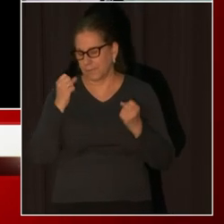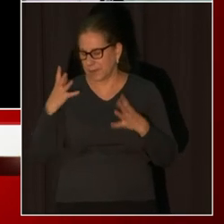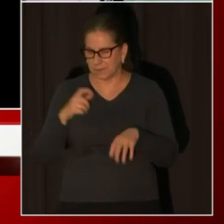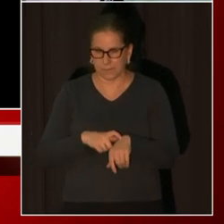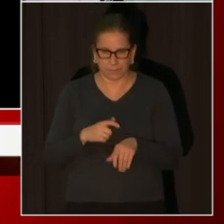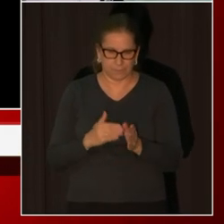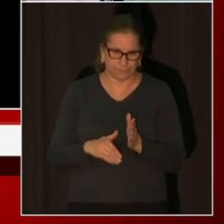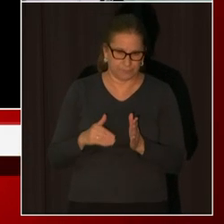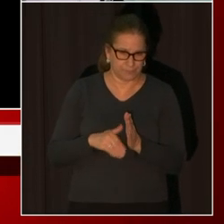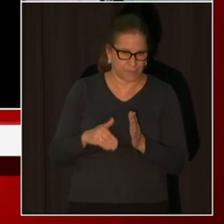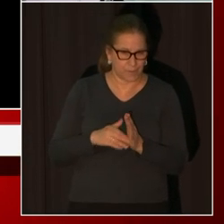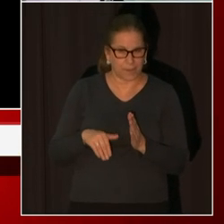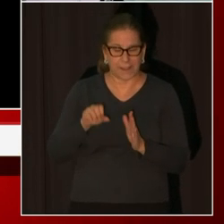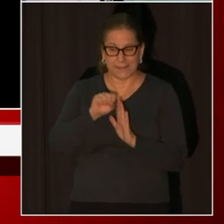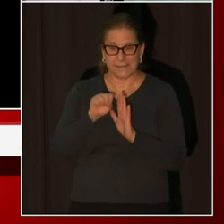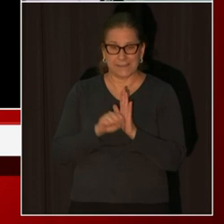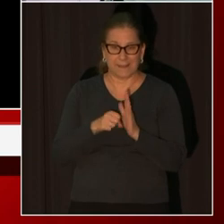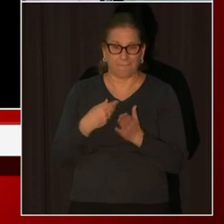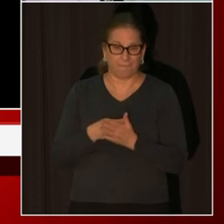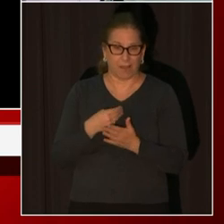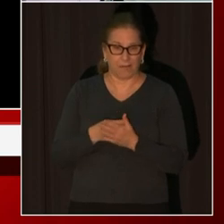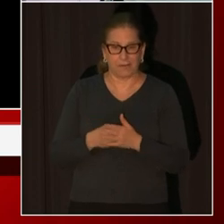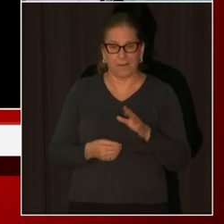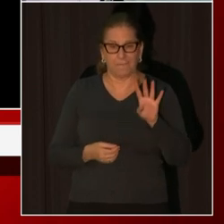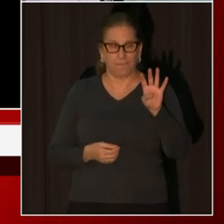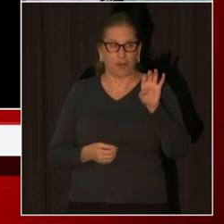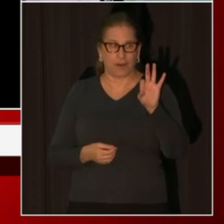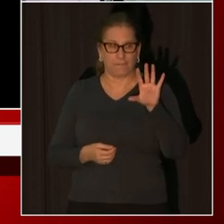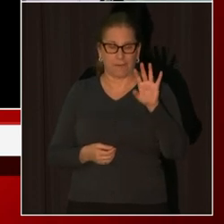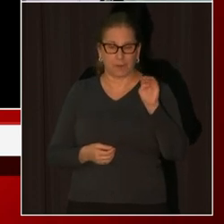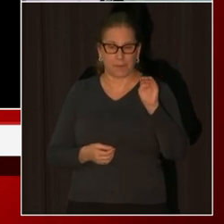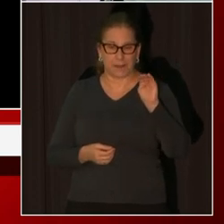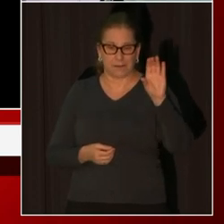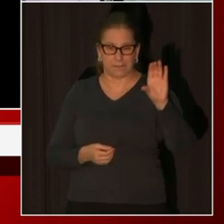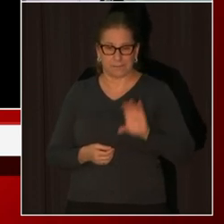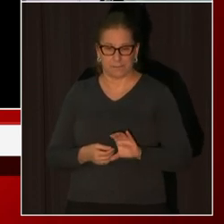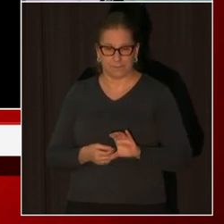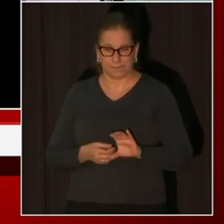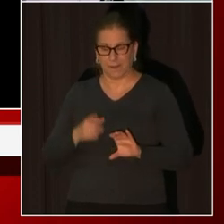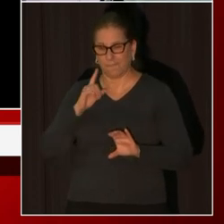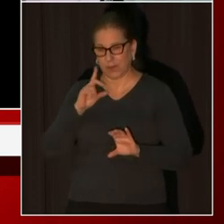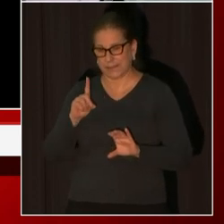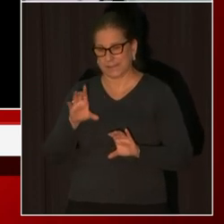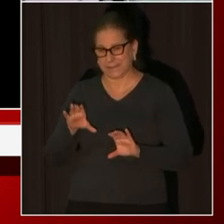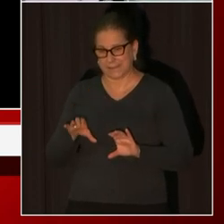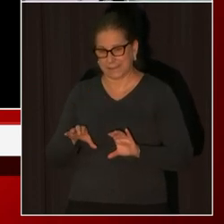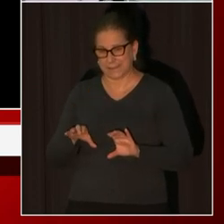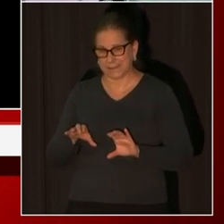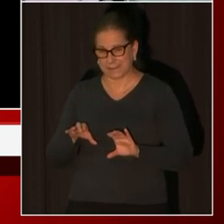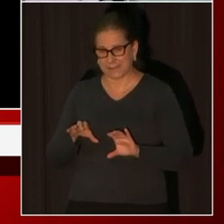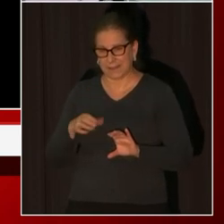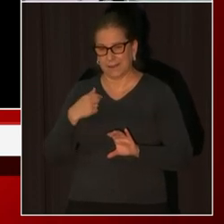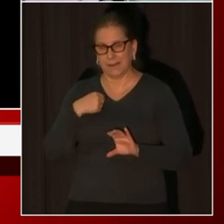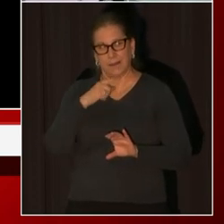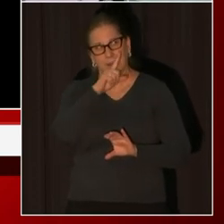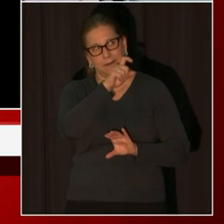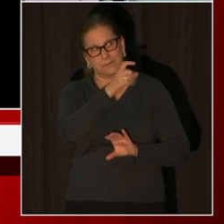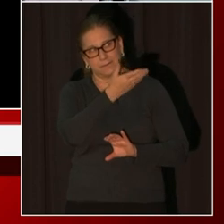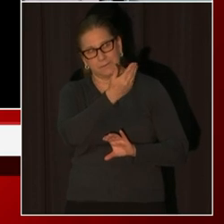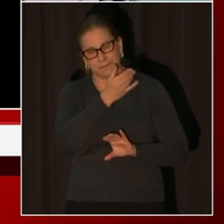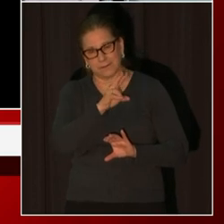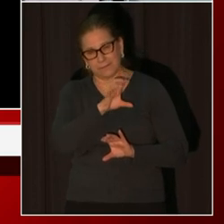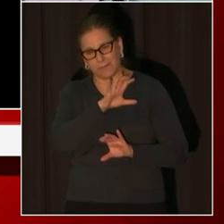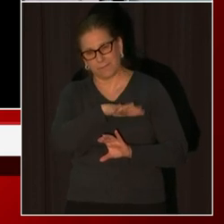$495 million that's been allocated to DC and our need for the additional $755 million. So we want to just take a moment and